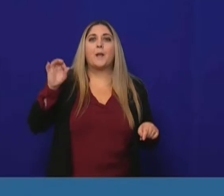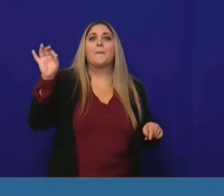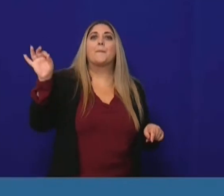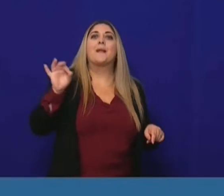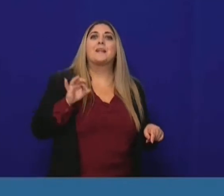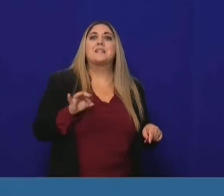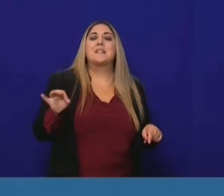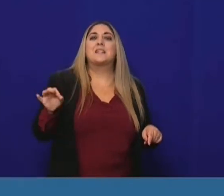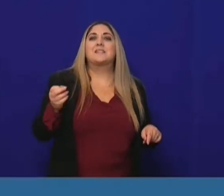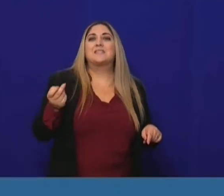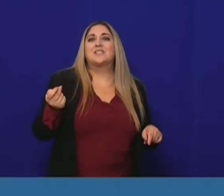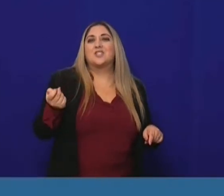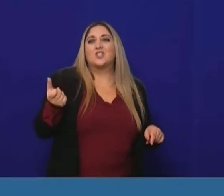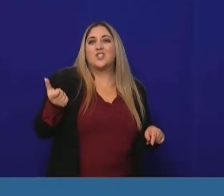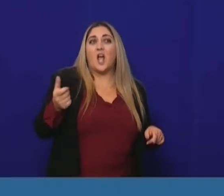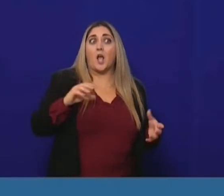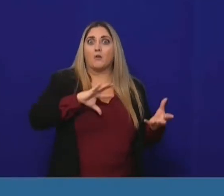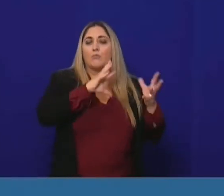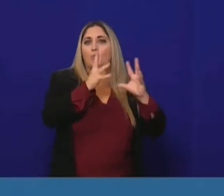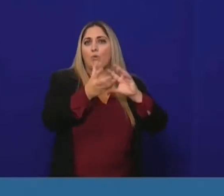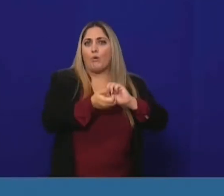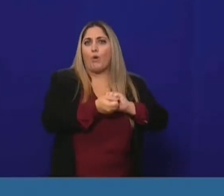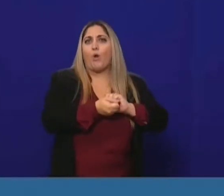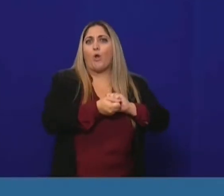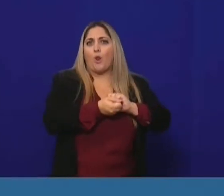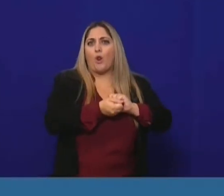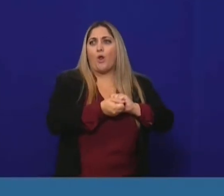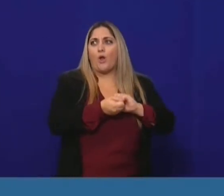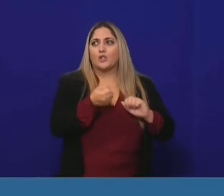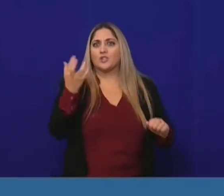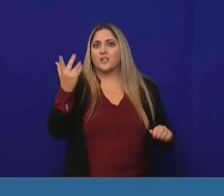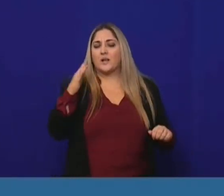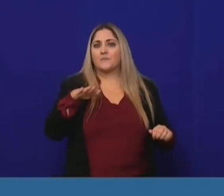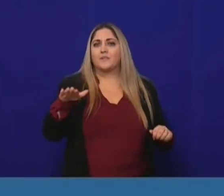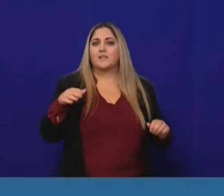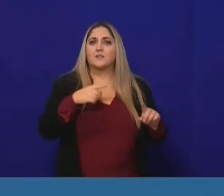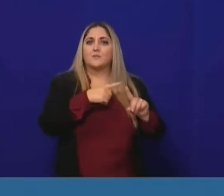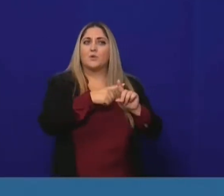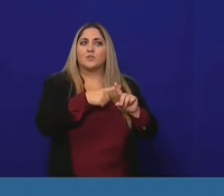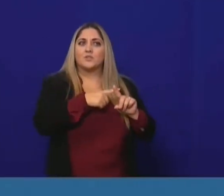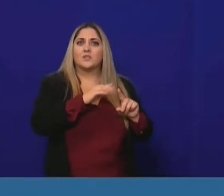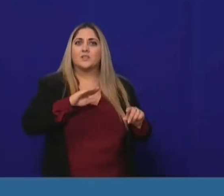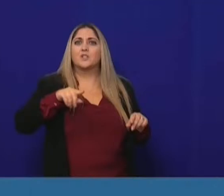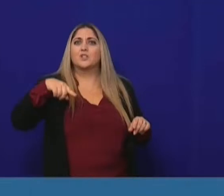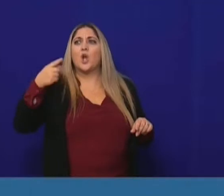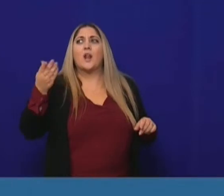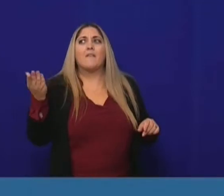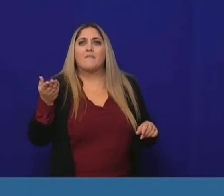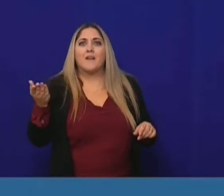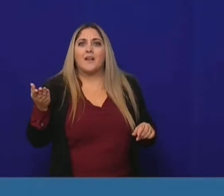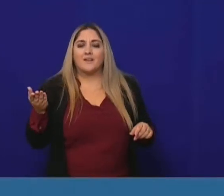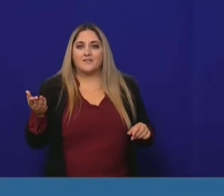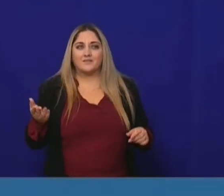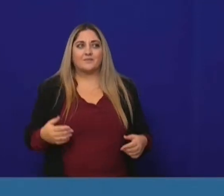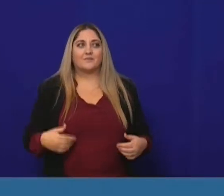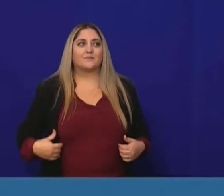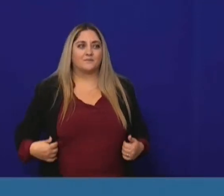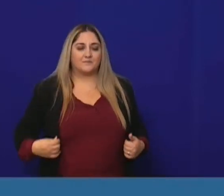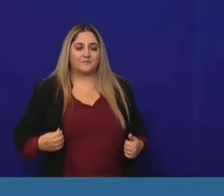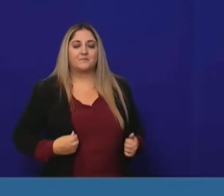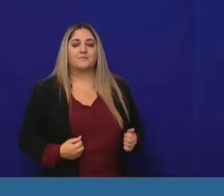żgħir tal-każijiet totali li nirrapportaw matul il-ġimgħa, il-każijiet l-oħra minn fejn jiġu f'dak il-każ?